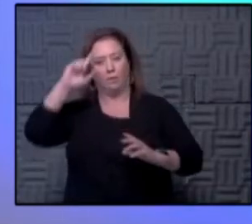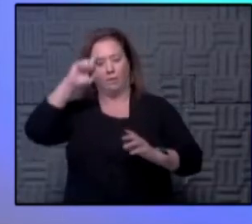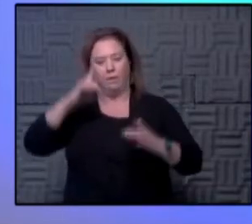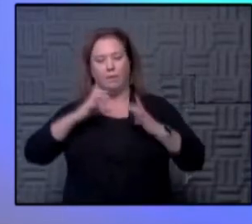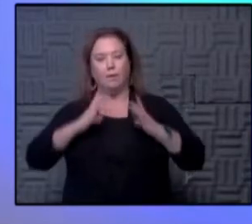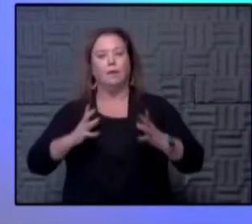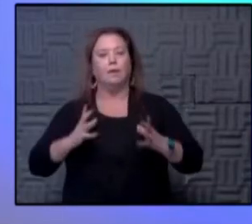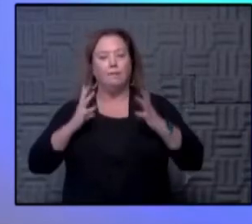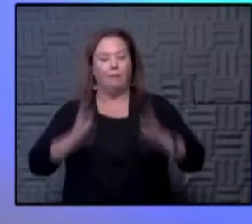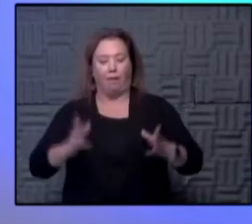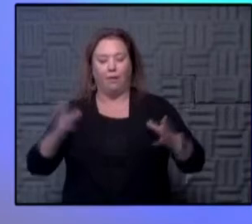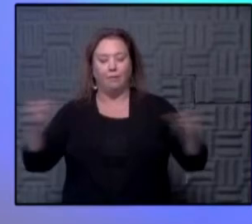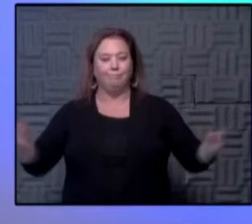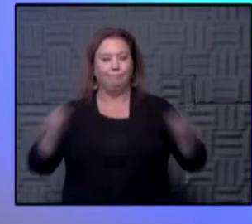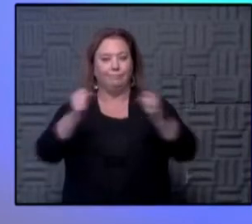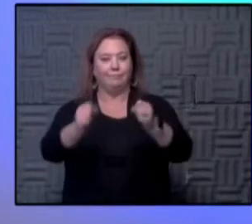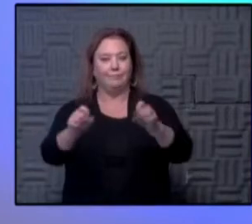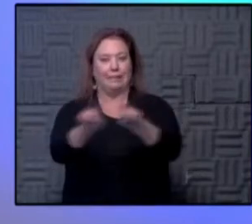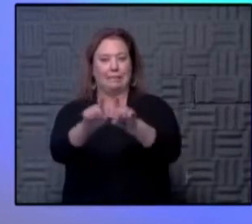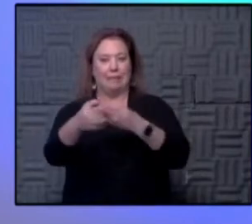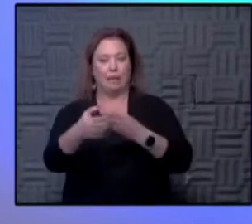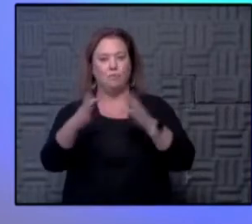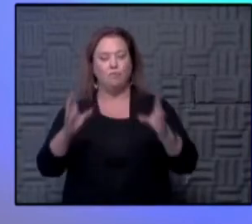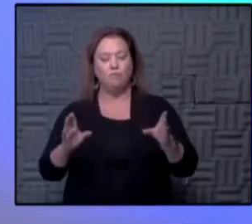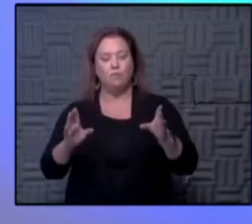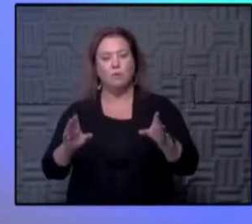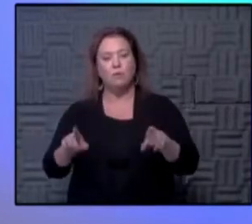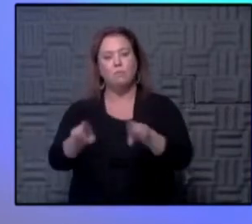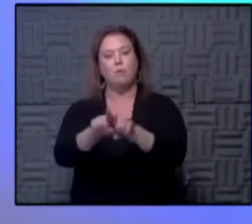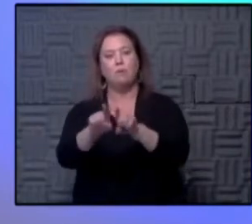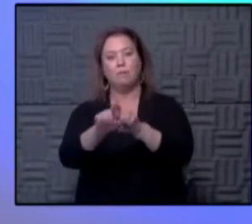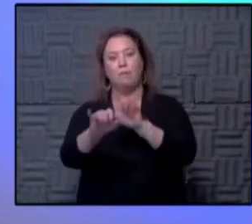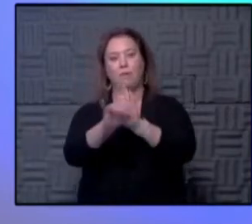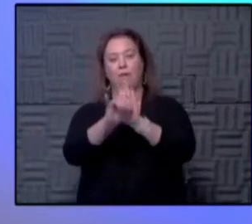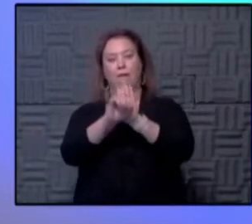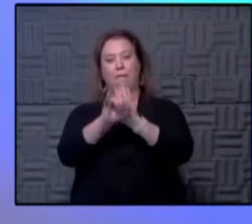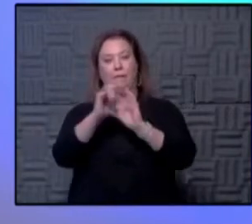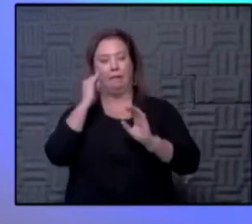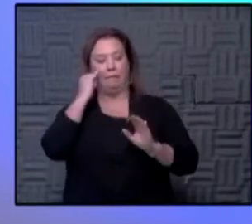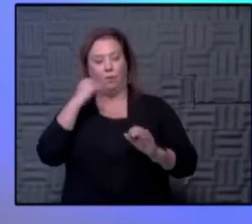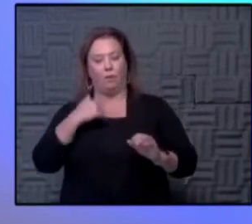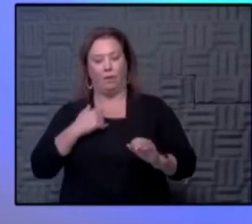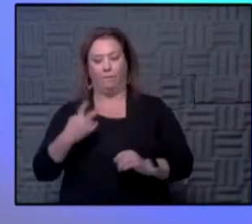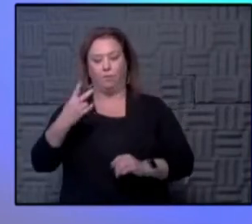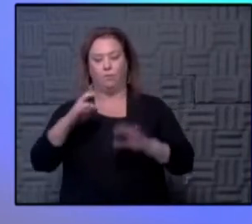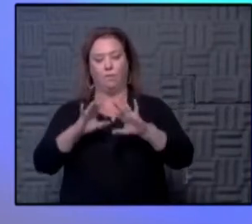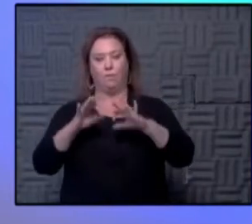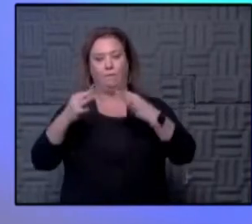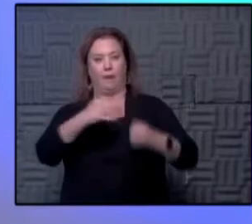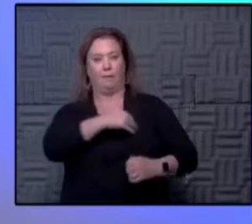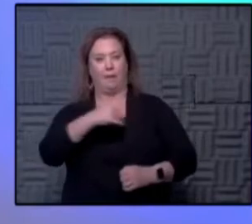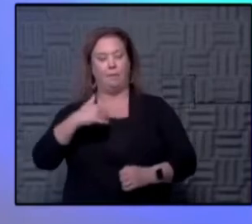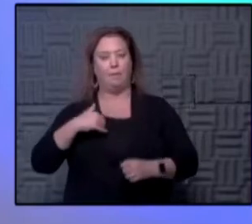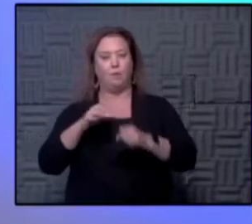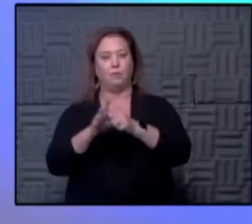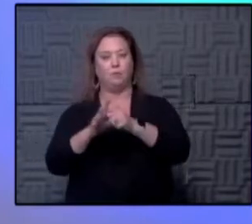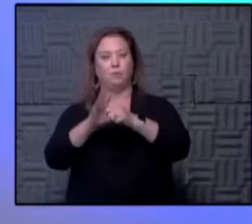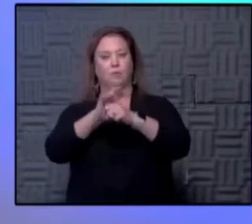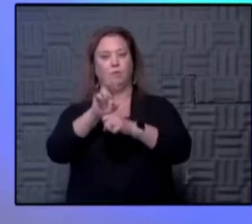to each individual patient. We've also identified that if you've got two family members who have